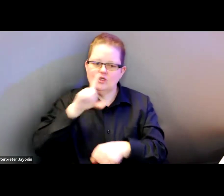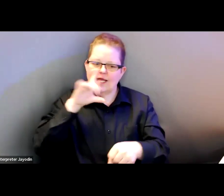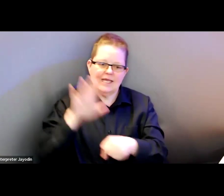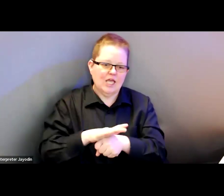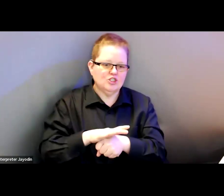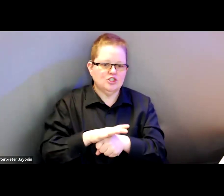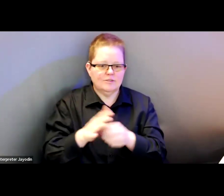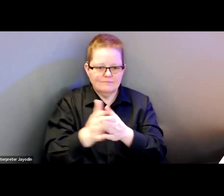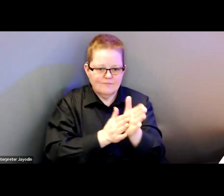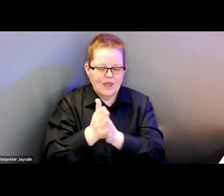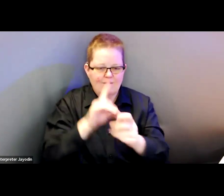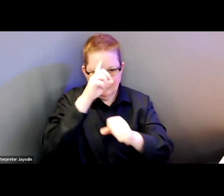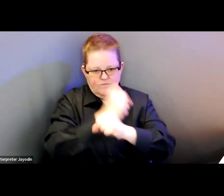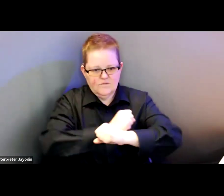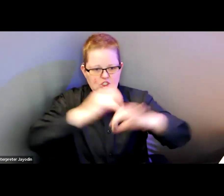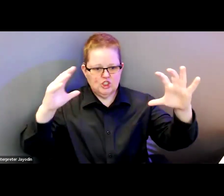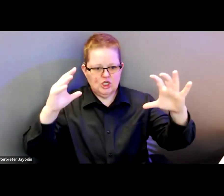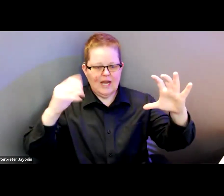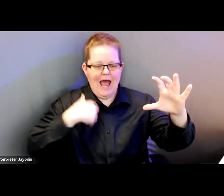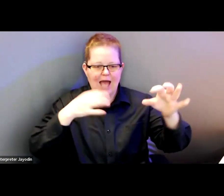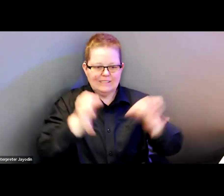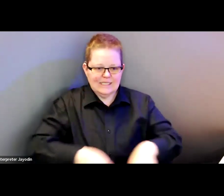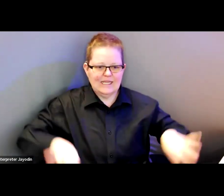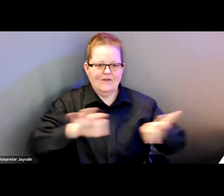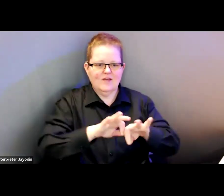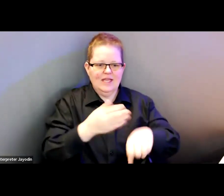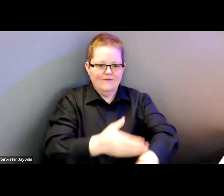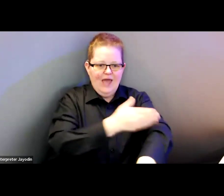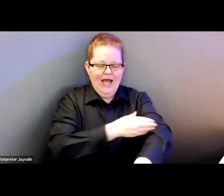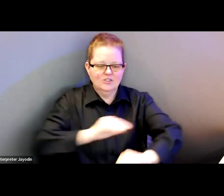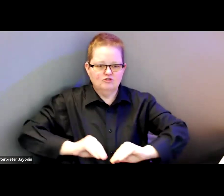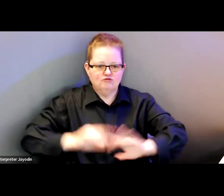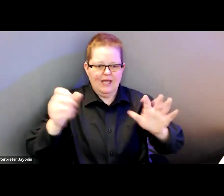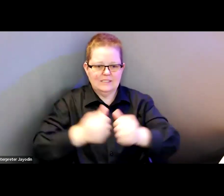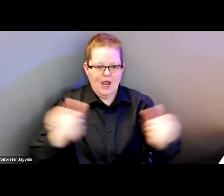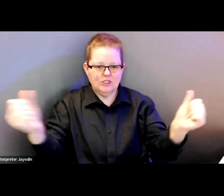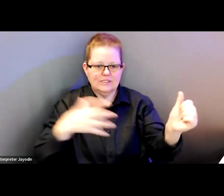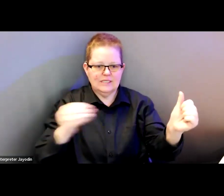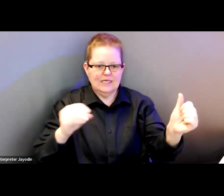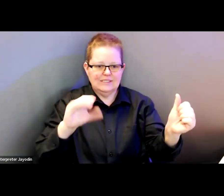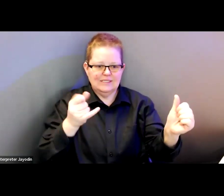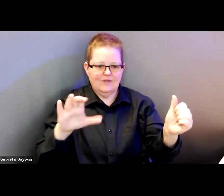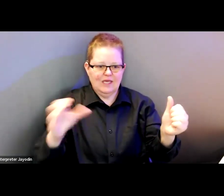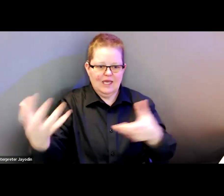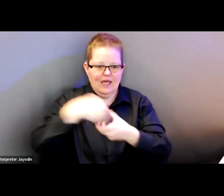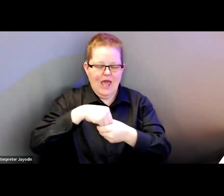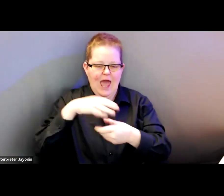have significantly advanced transparency, civic engagement, and accountability.